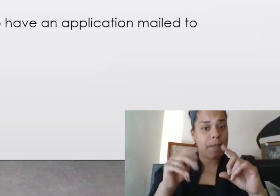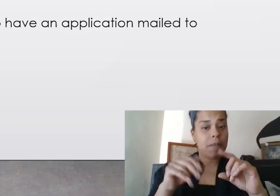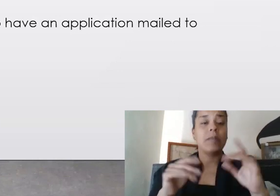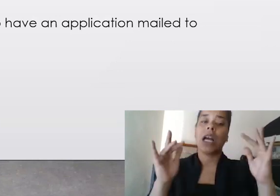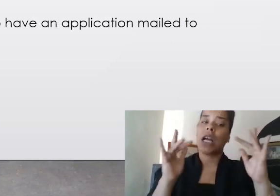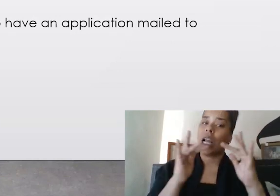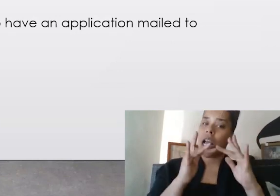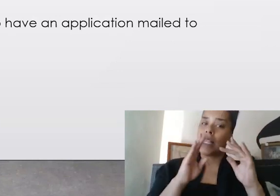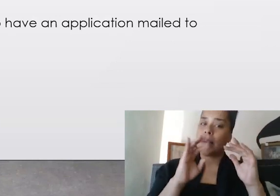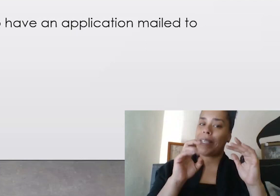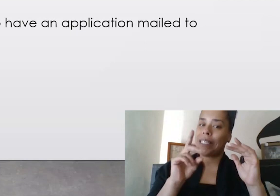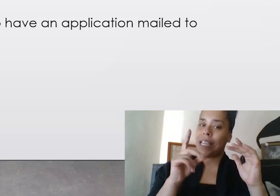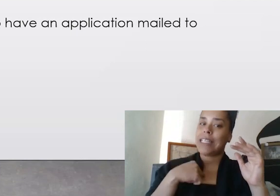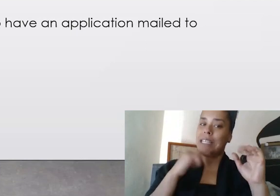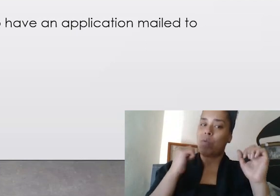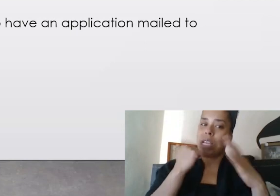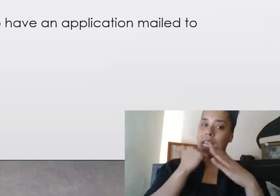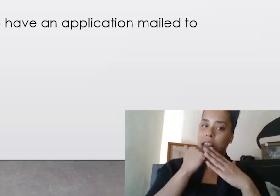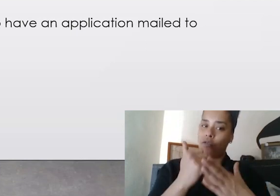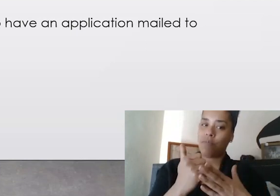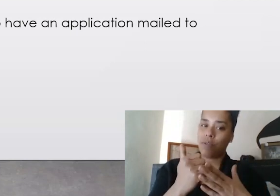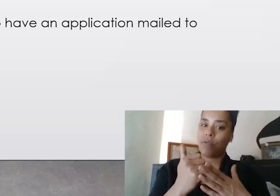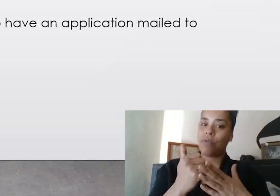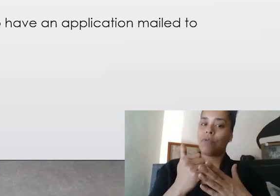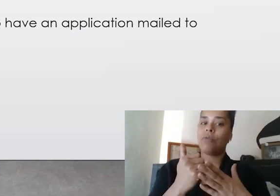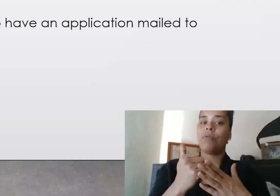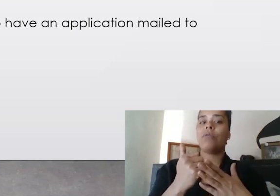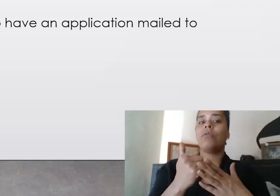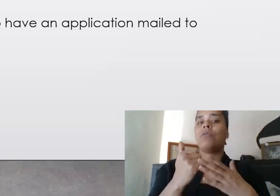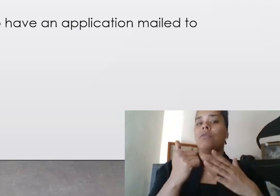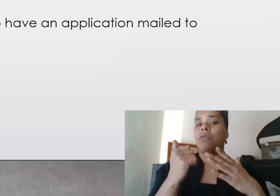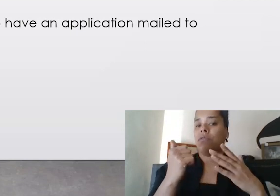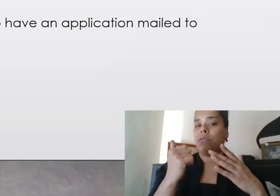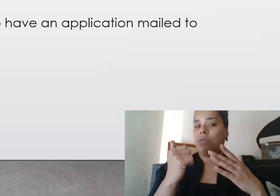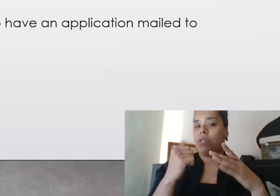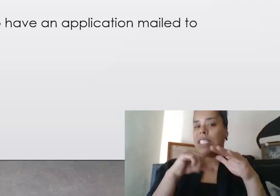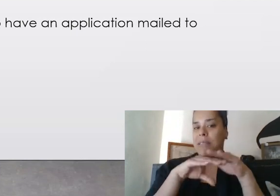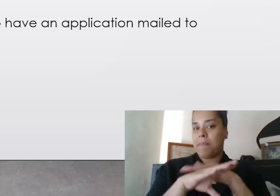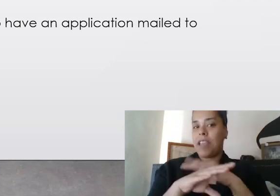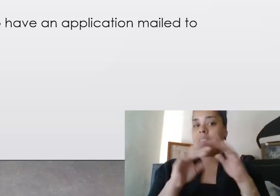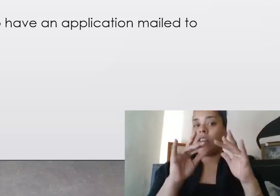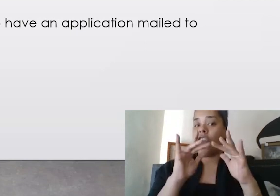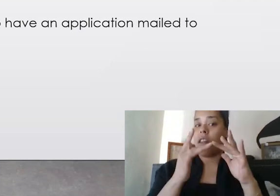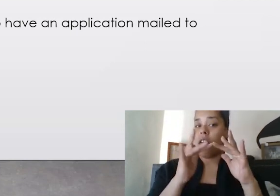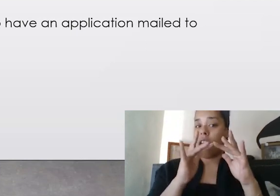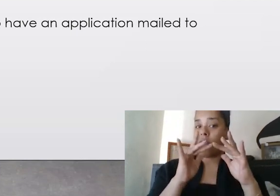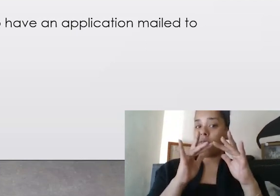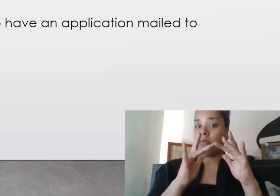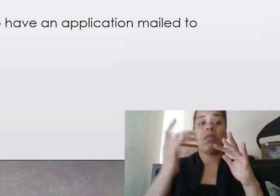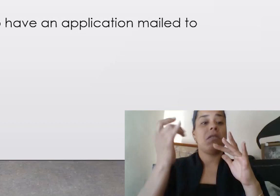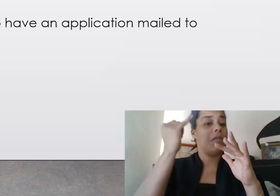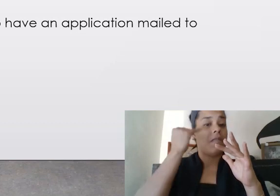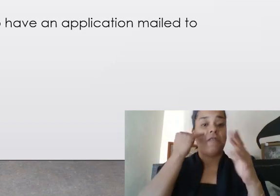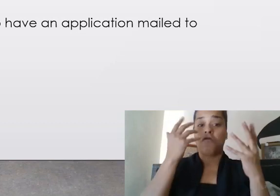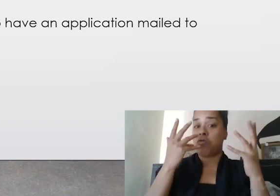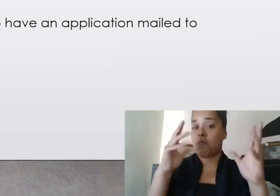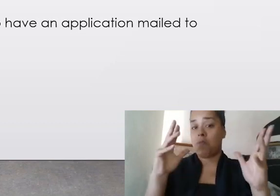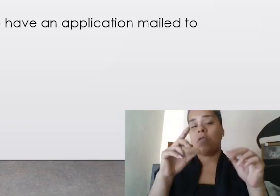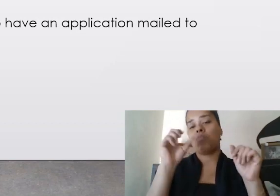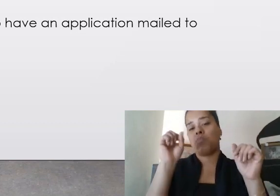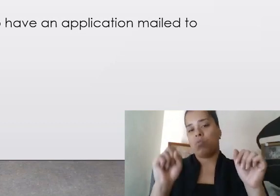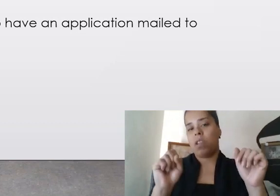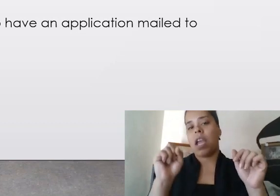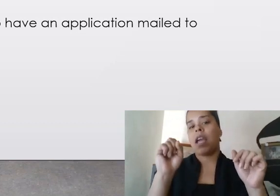BCID can assist you with submitting an application online. If you choose not to go through us, you can